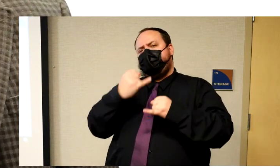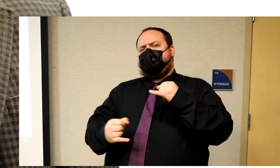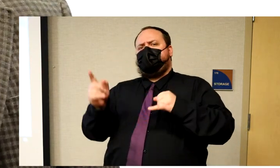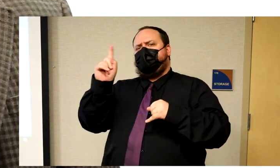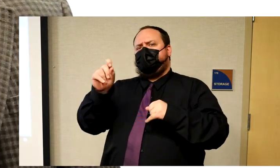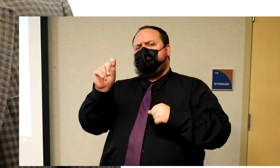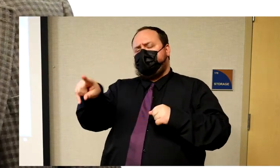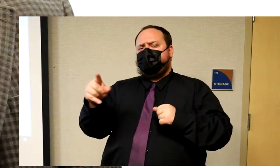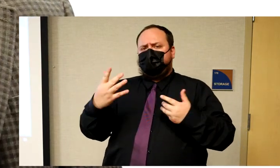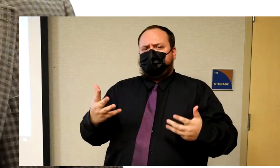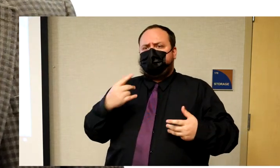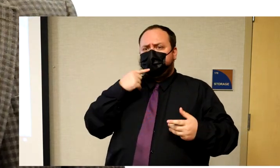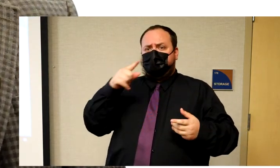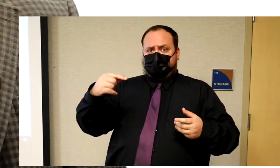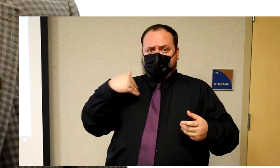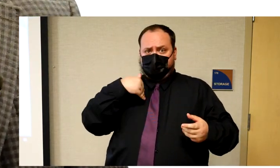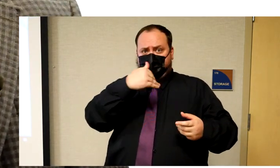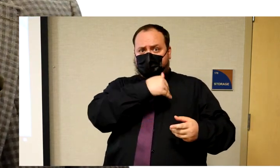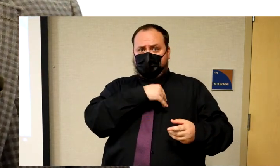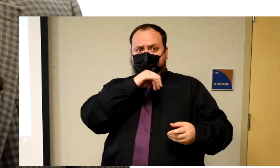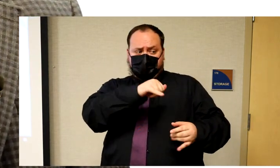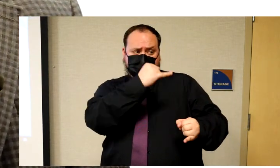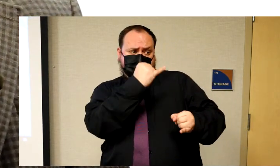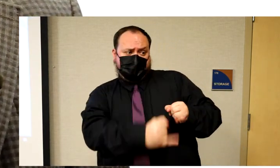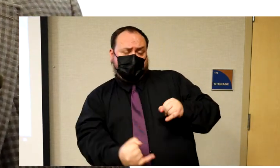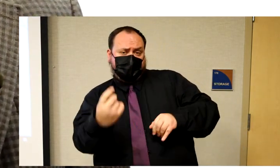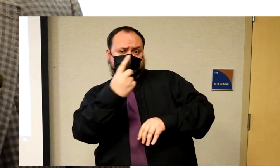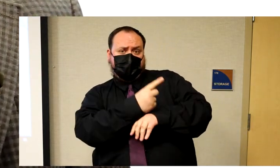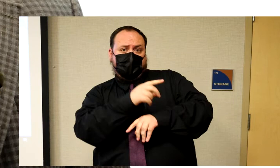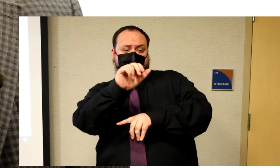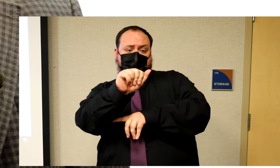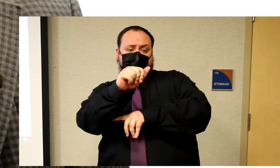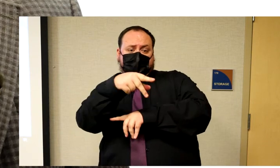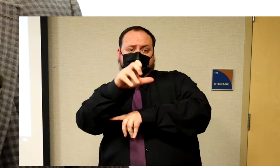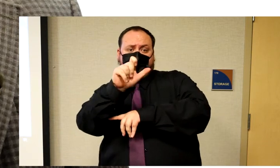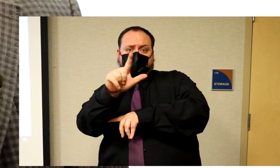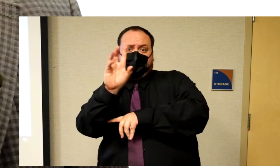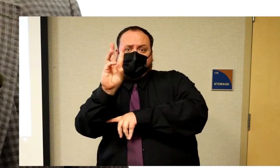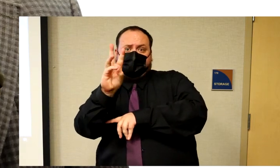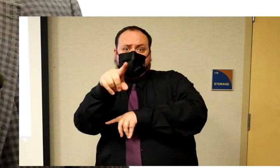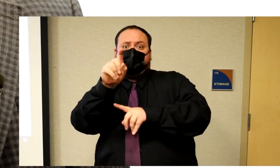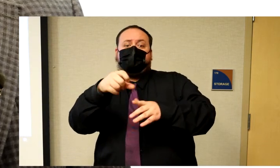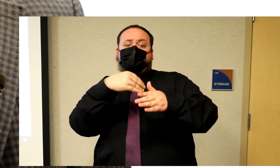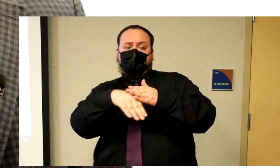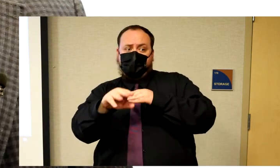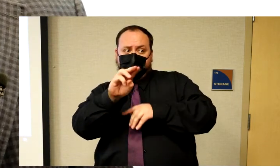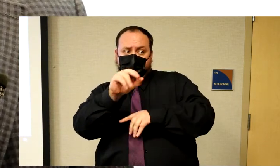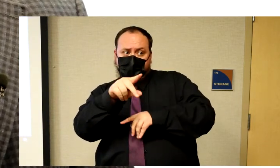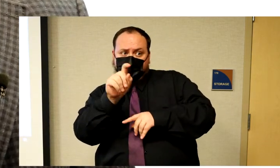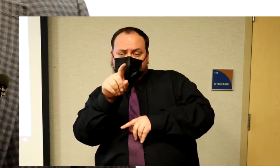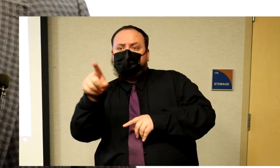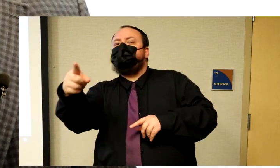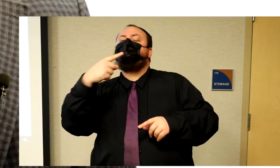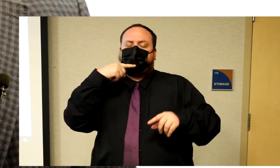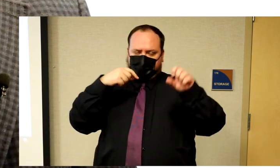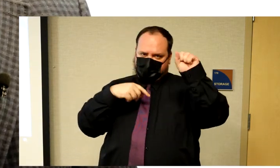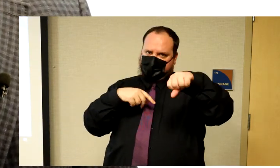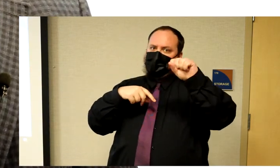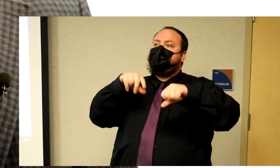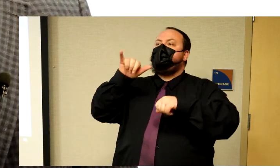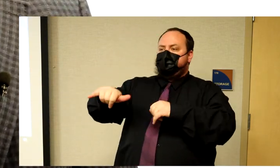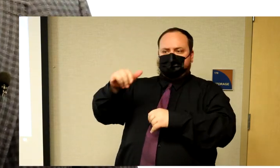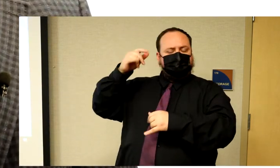to is the final date to submit a map April 6th? April 6th. That's the last day? That's the last day to submit. Yeah. Okay.